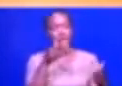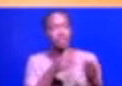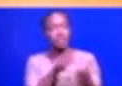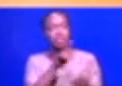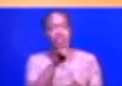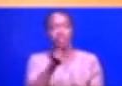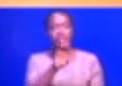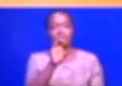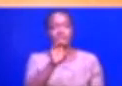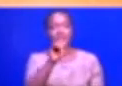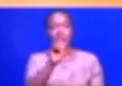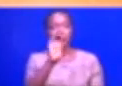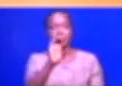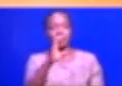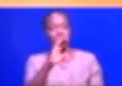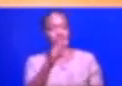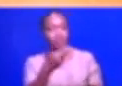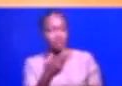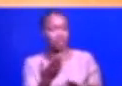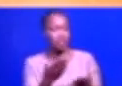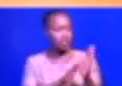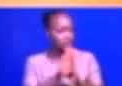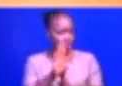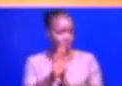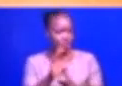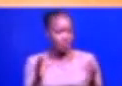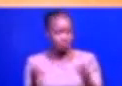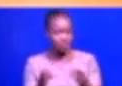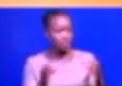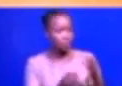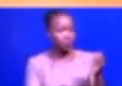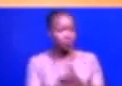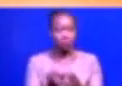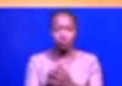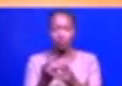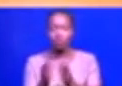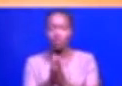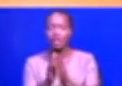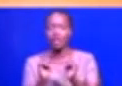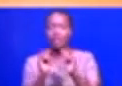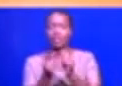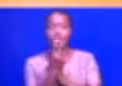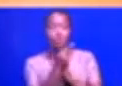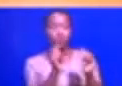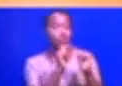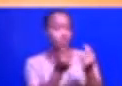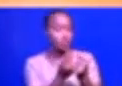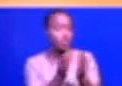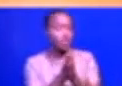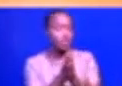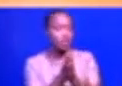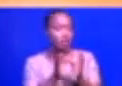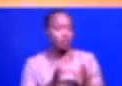ZTech Development. So just tell us about how, these clubs come in with their tier two teams and make a